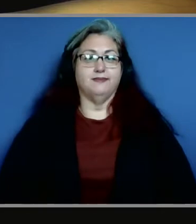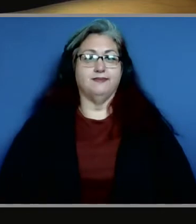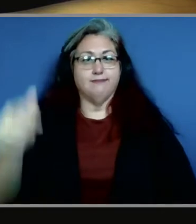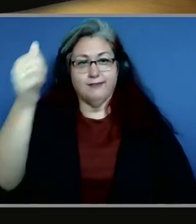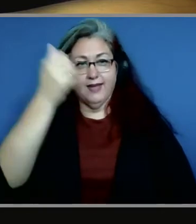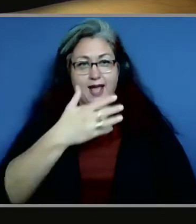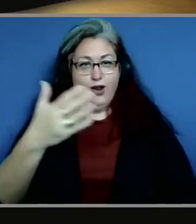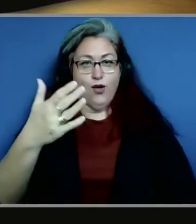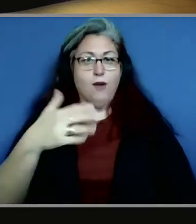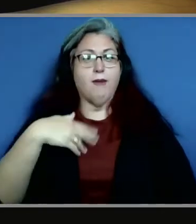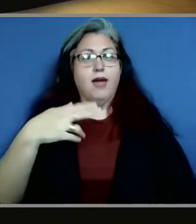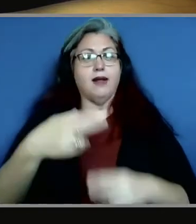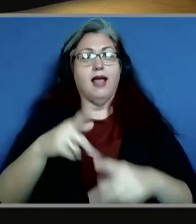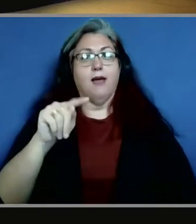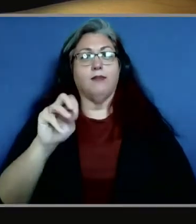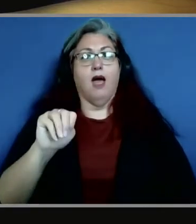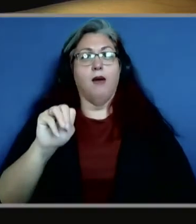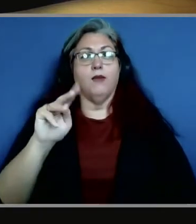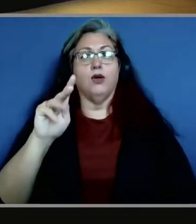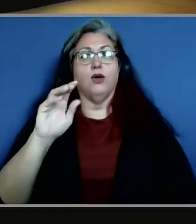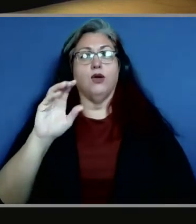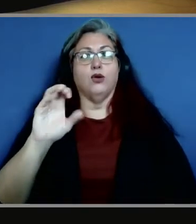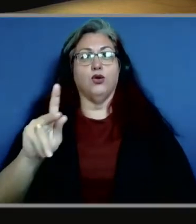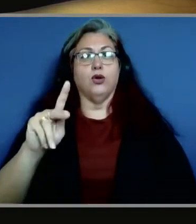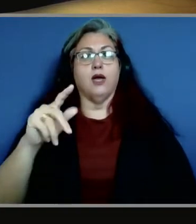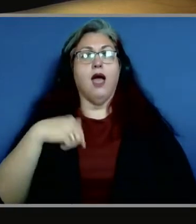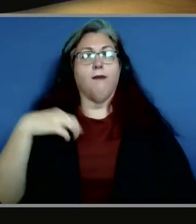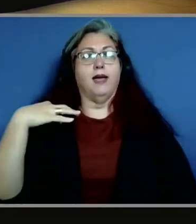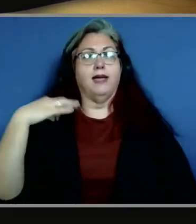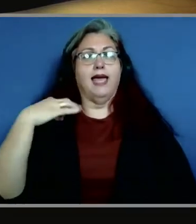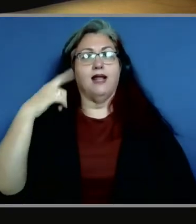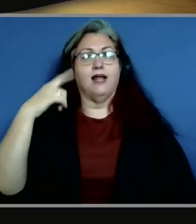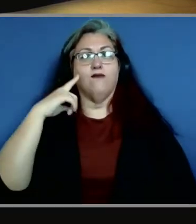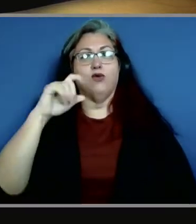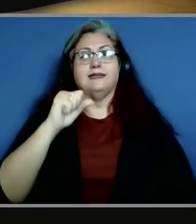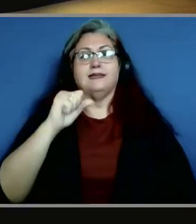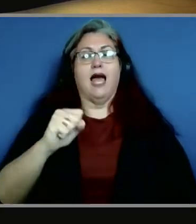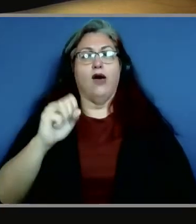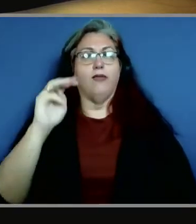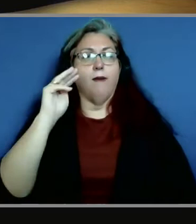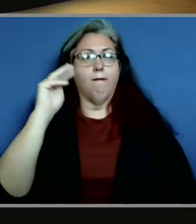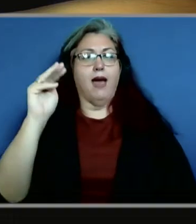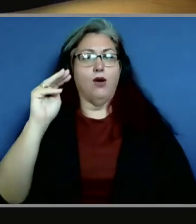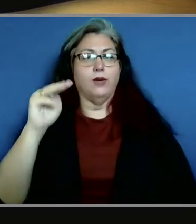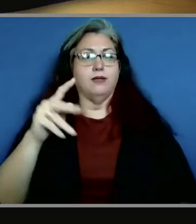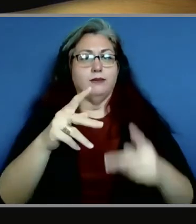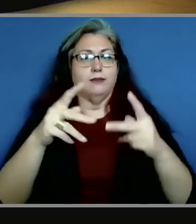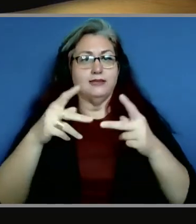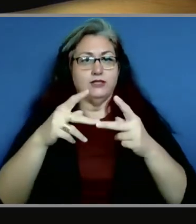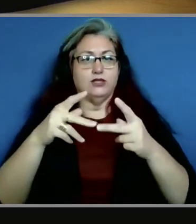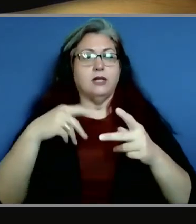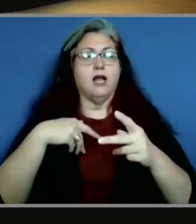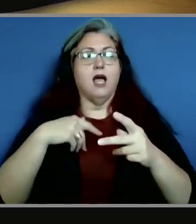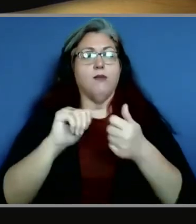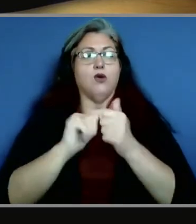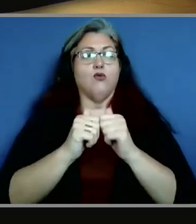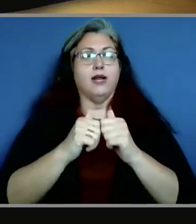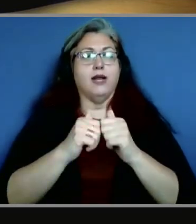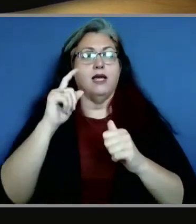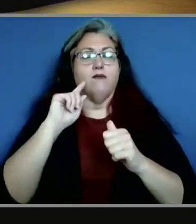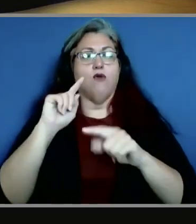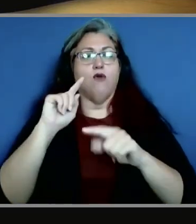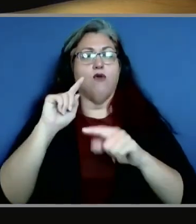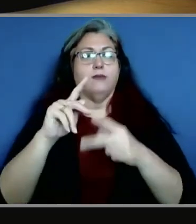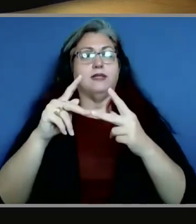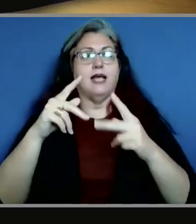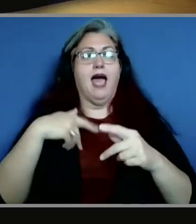Aloha, my name is Tom Cook. I'm a candidate for the South Maui County Council seat. I am running for office. I'm